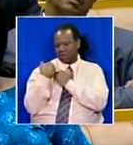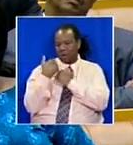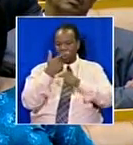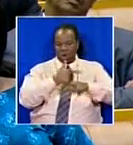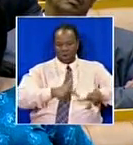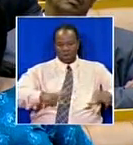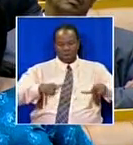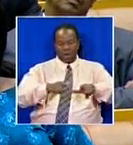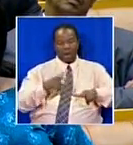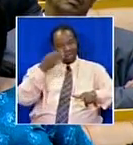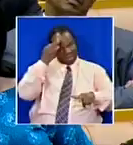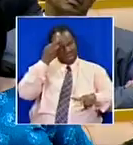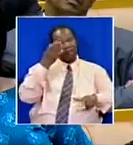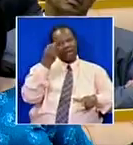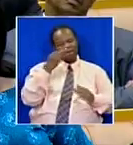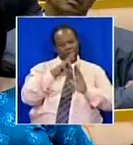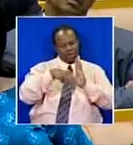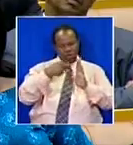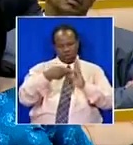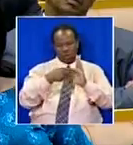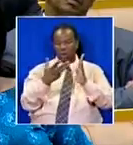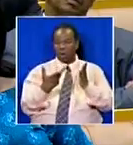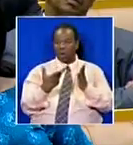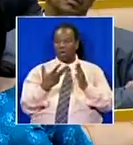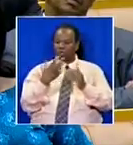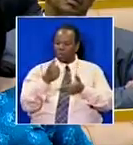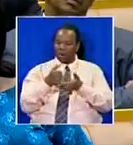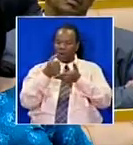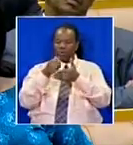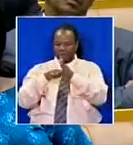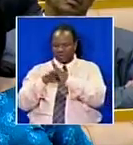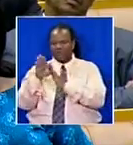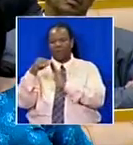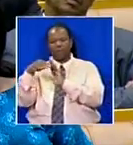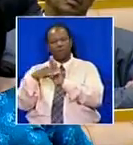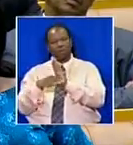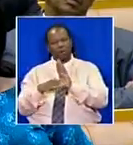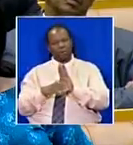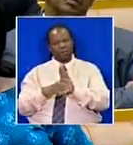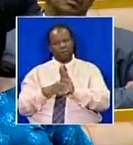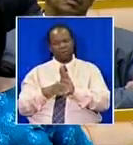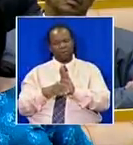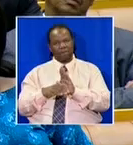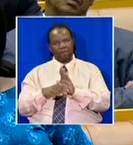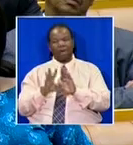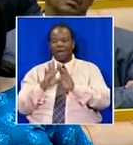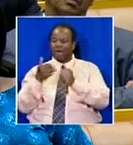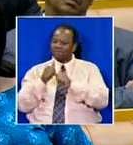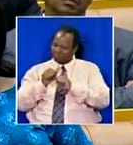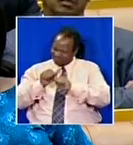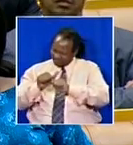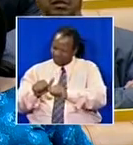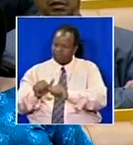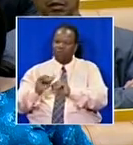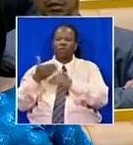of effective and innovative. Live visuals there coming from Parliament as the members of Parliament are debating the President's State of the Nation